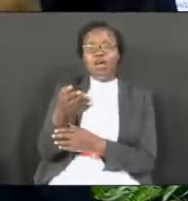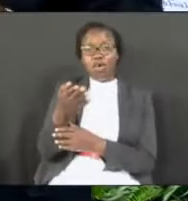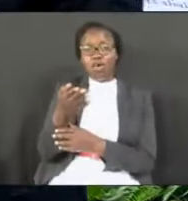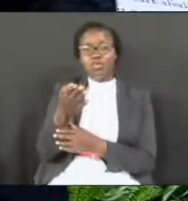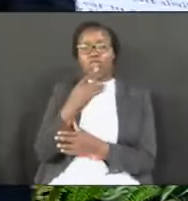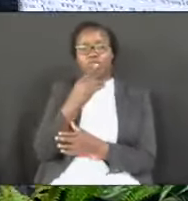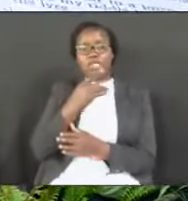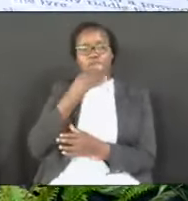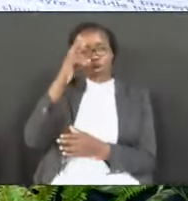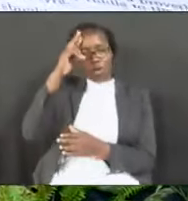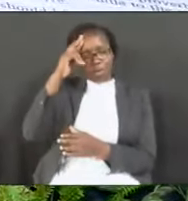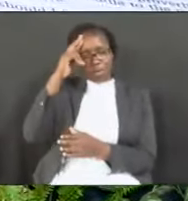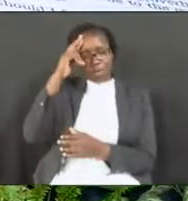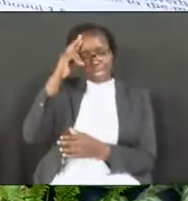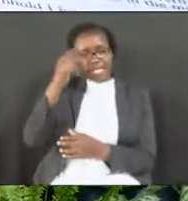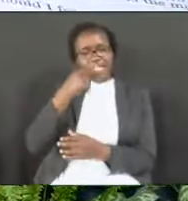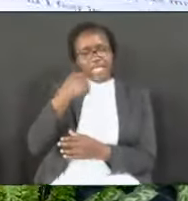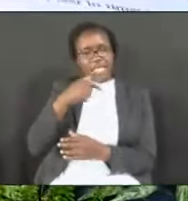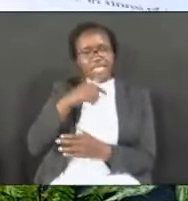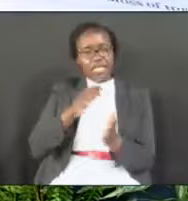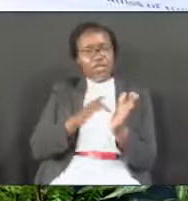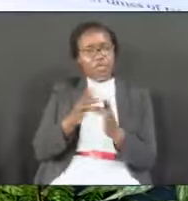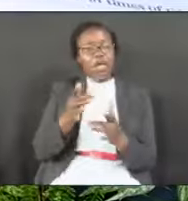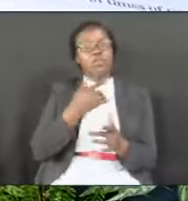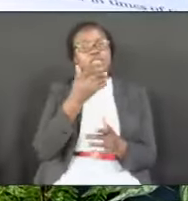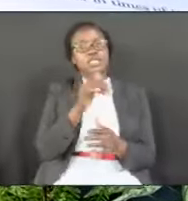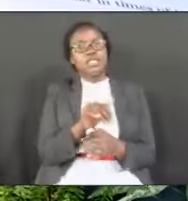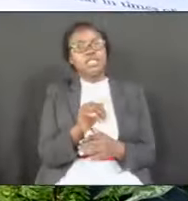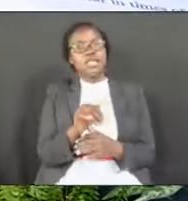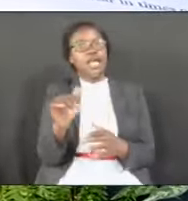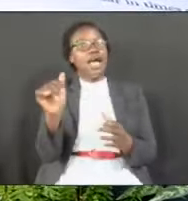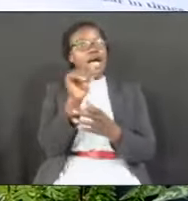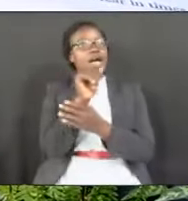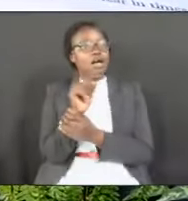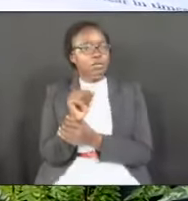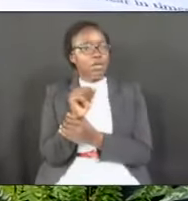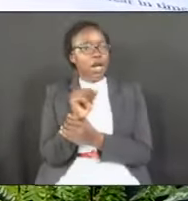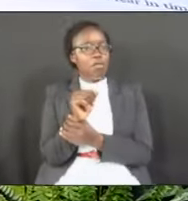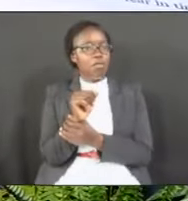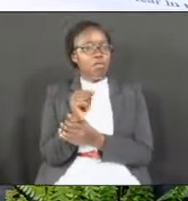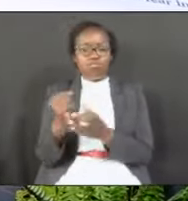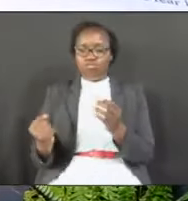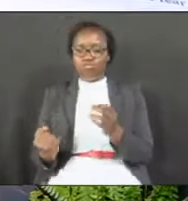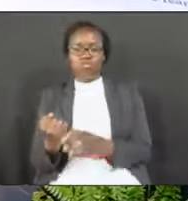with my purpose. Now the Bible says that Abraham rose